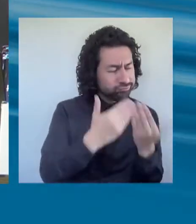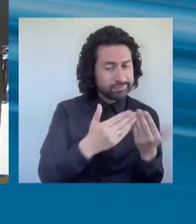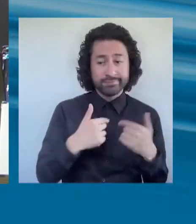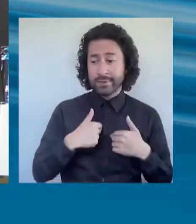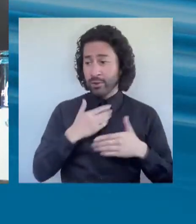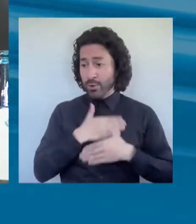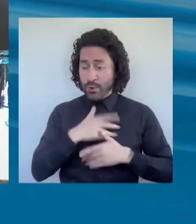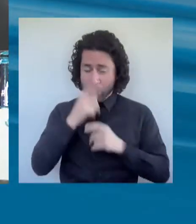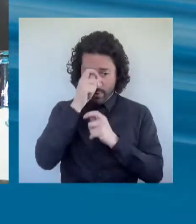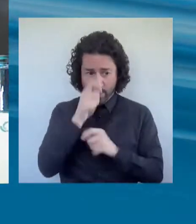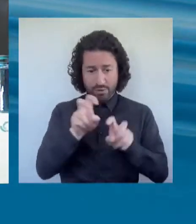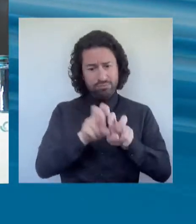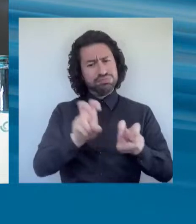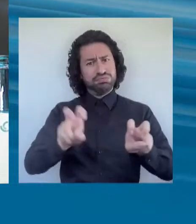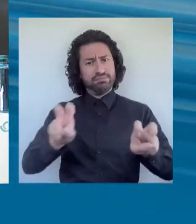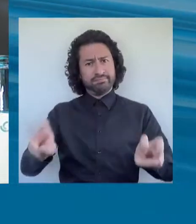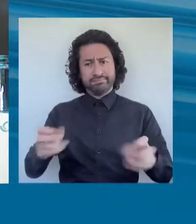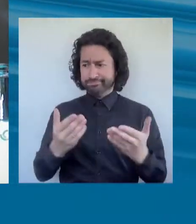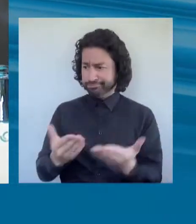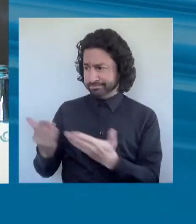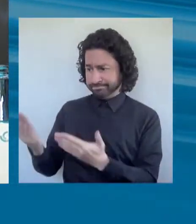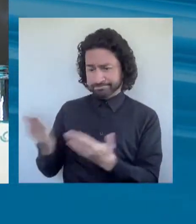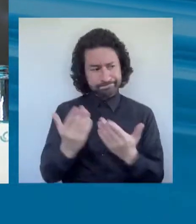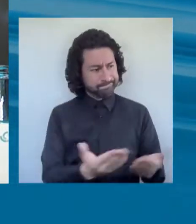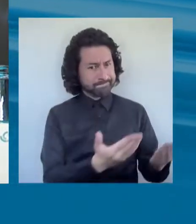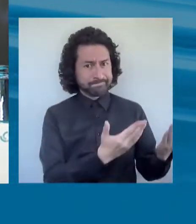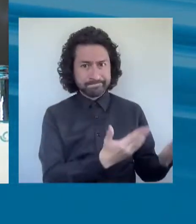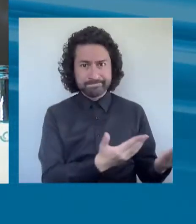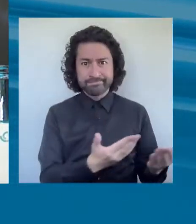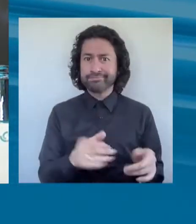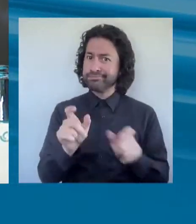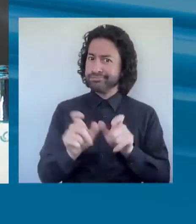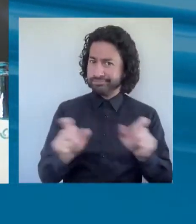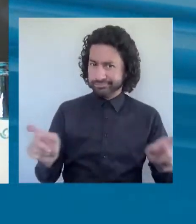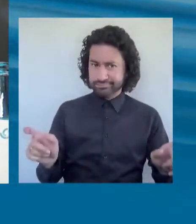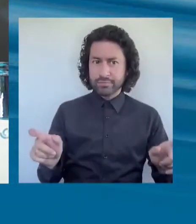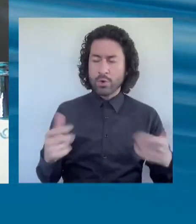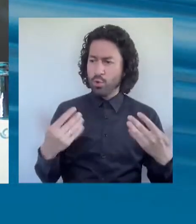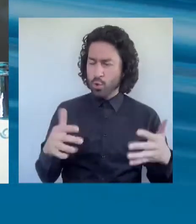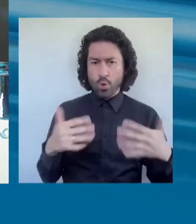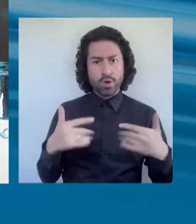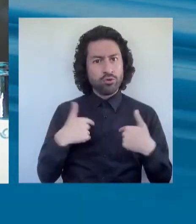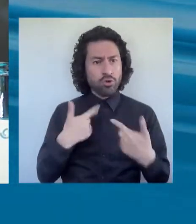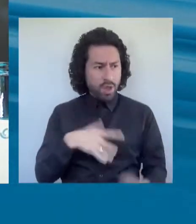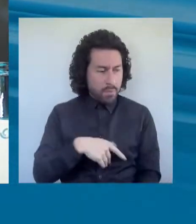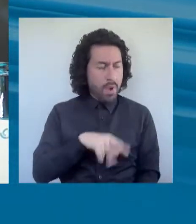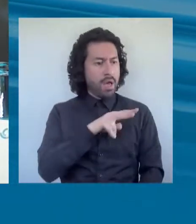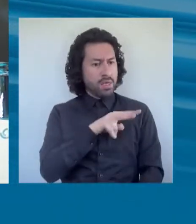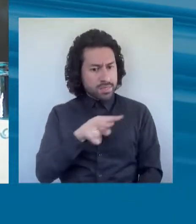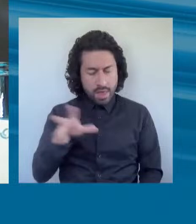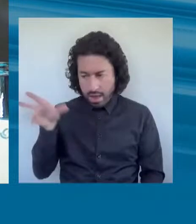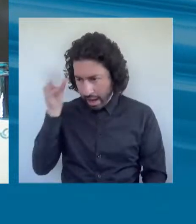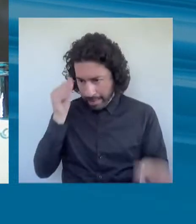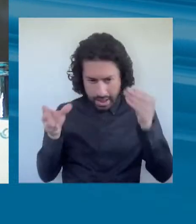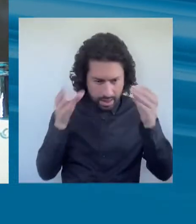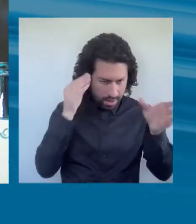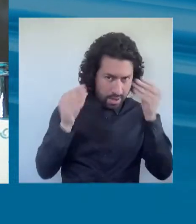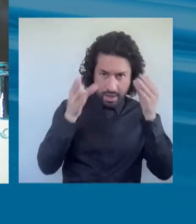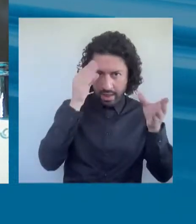for me to share this panel with co-panel members. I have learned quite a lot